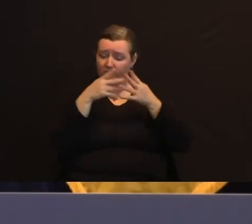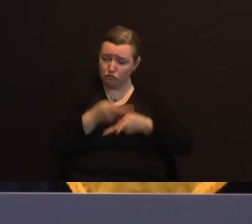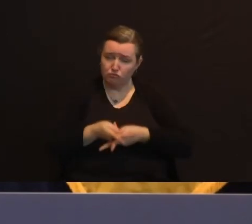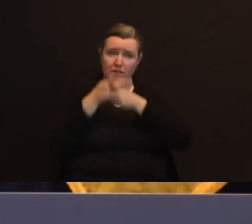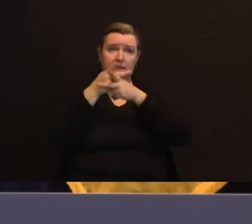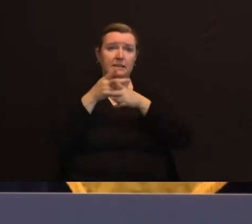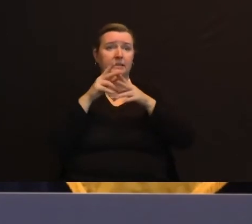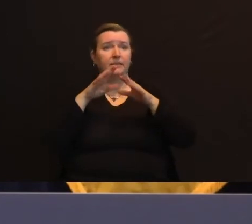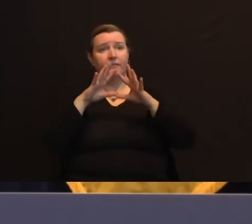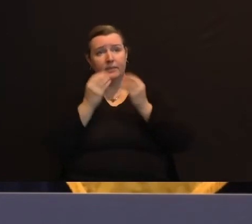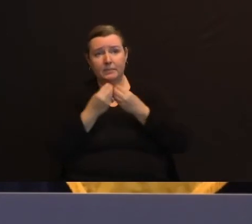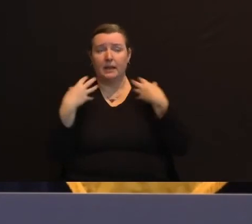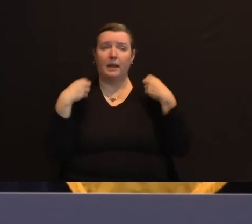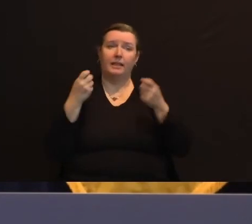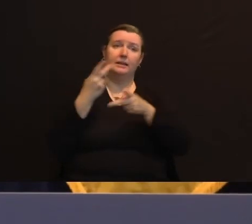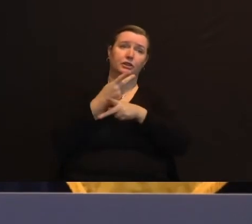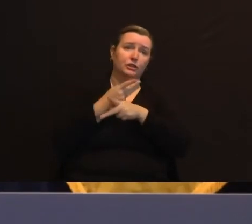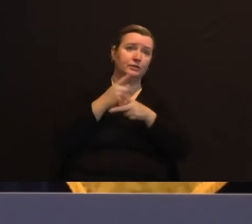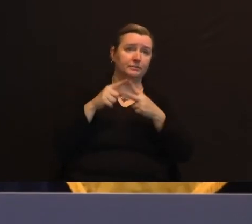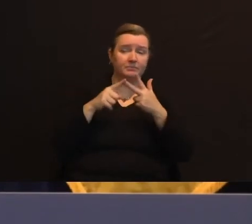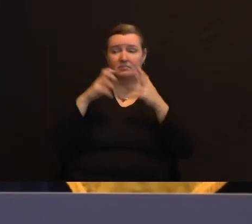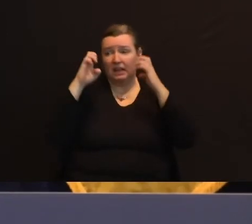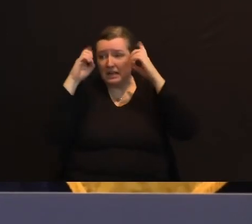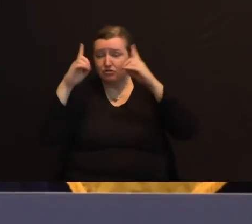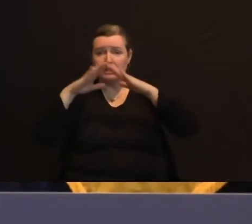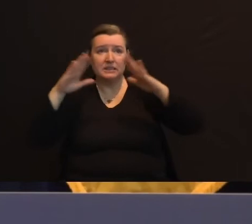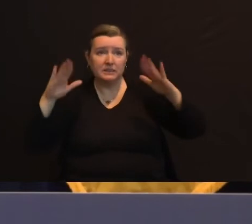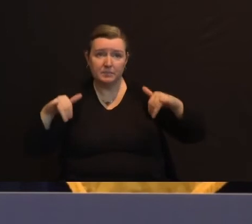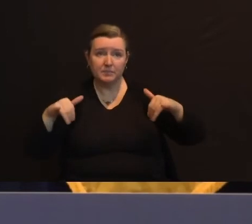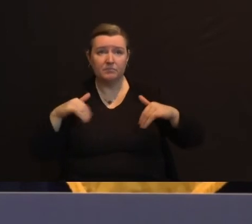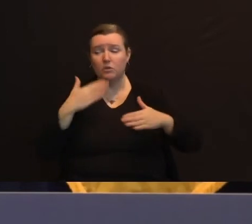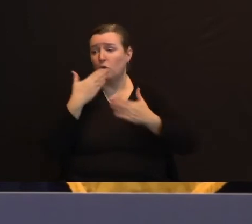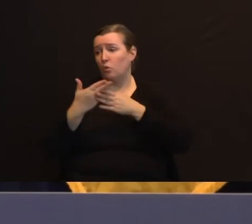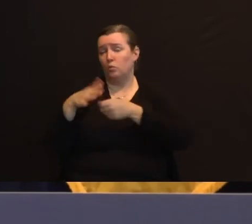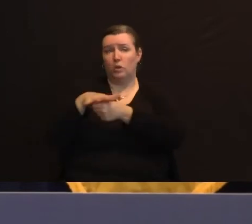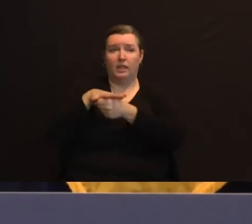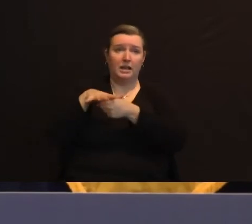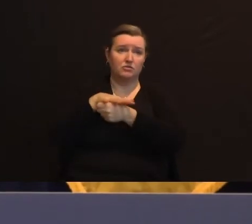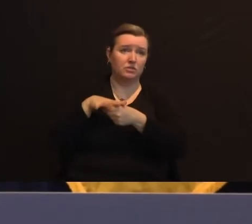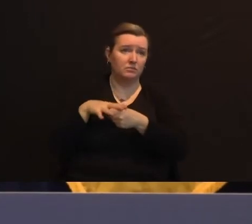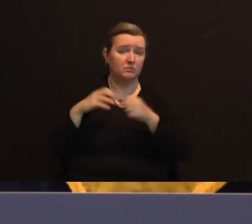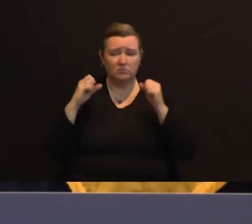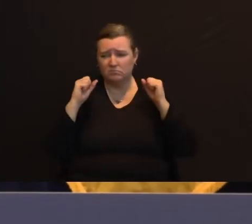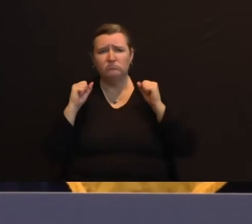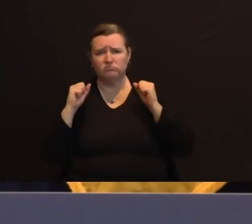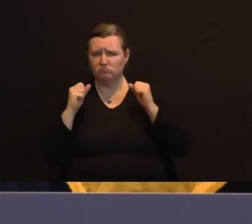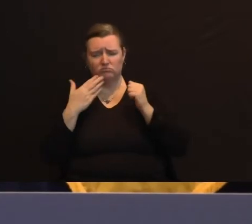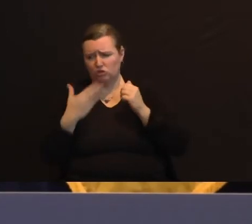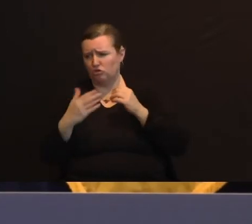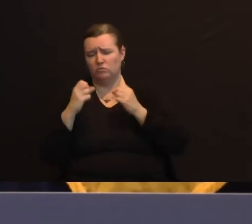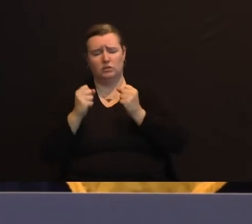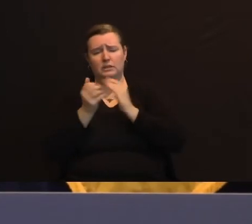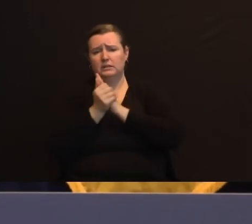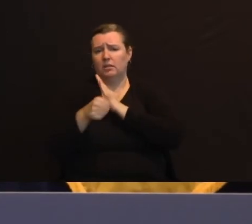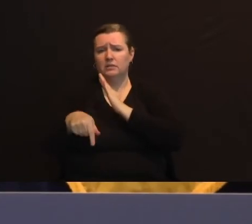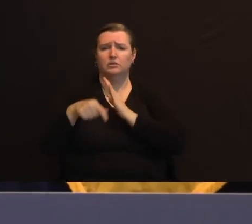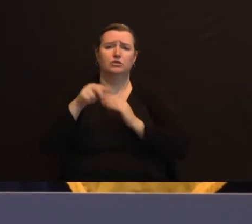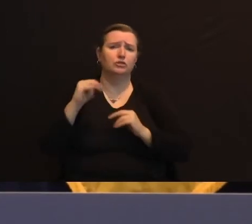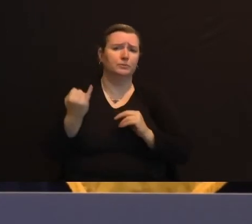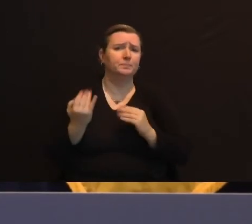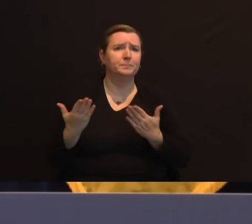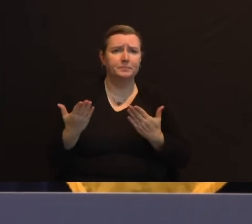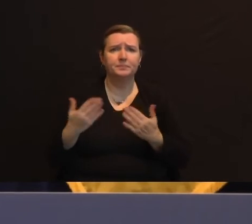system. Our location is second to none. Our talent is second to none. I want to make sure that people feel like they get good value for living